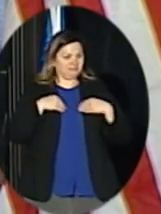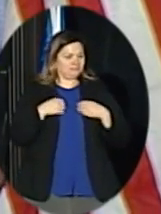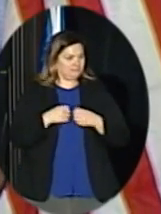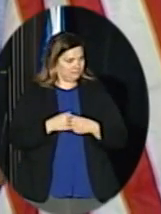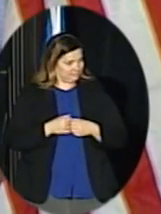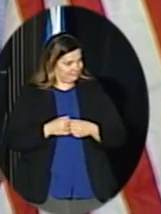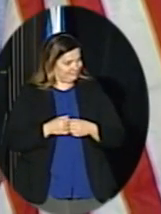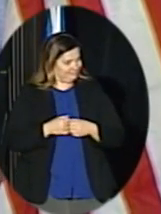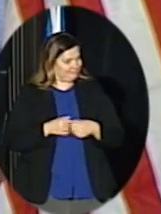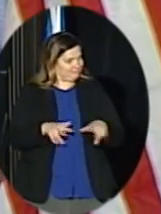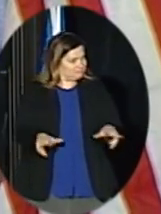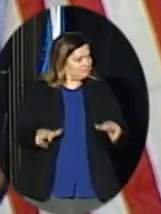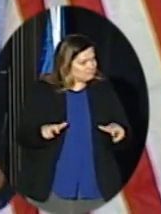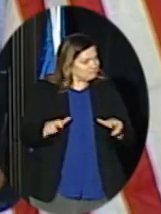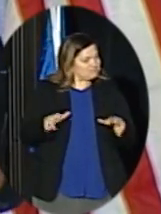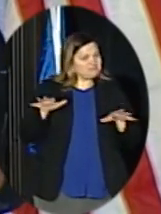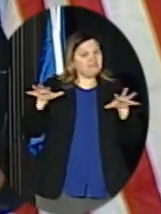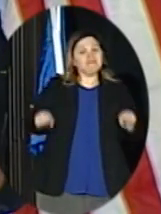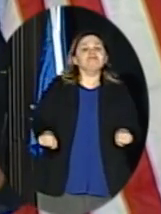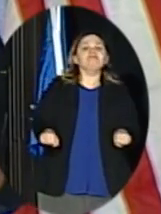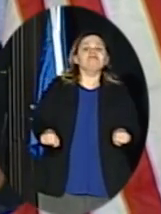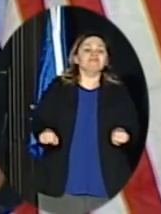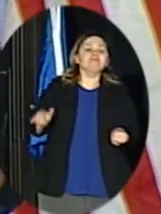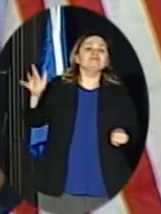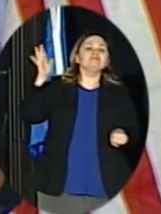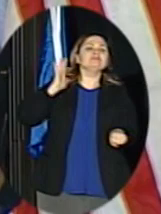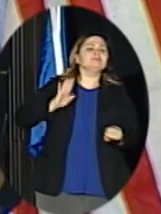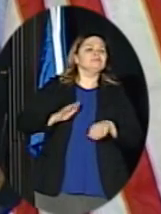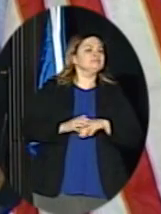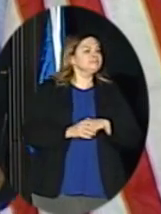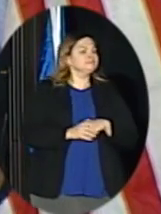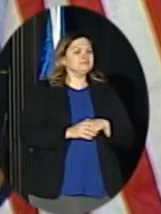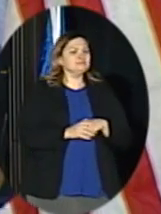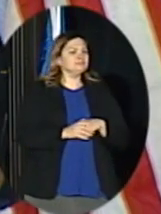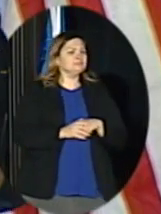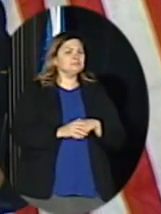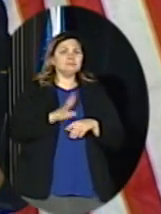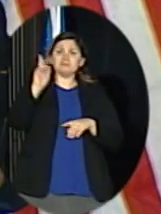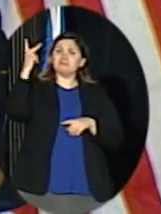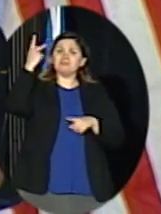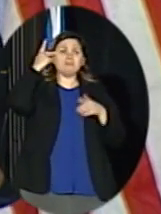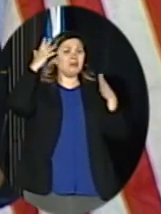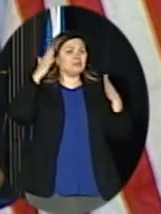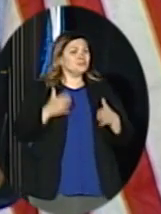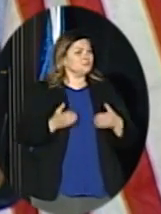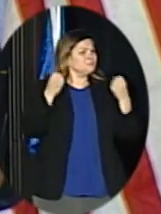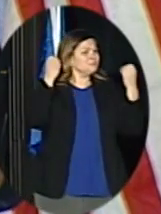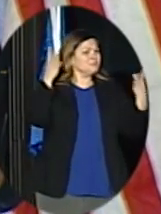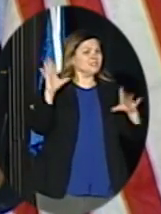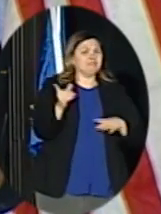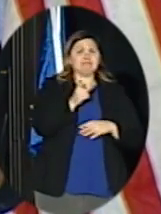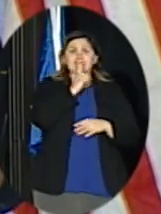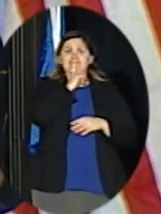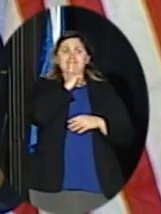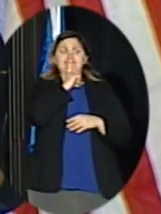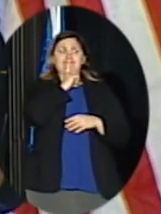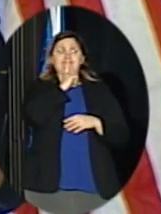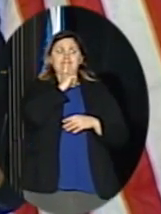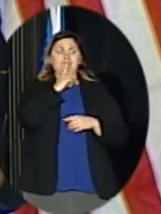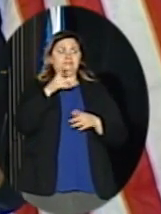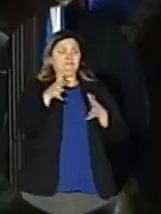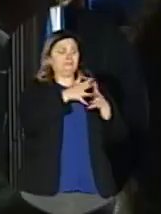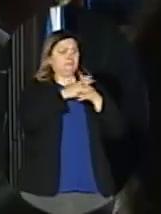Over the last year, many politicians have declined to answer when America was great. Here's my answer.